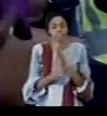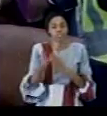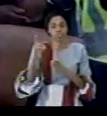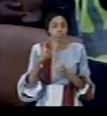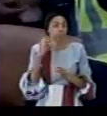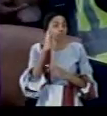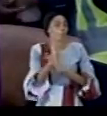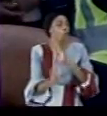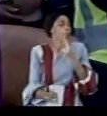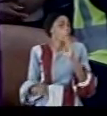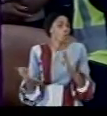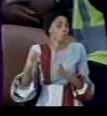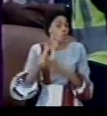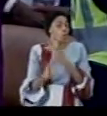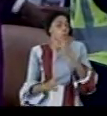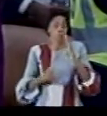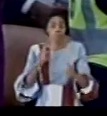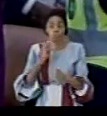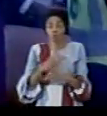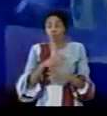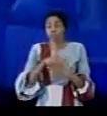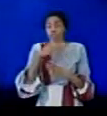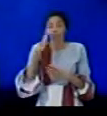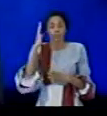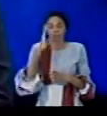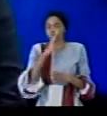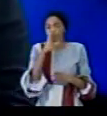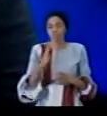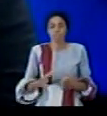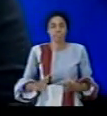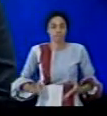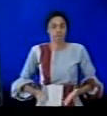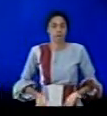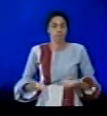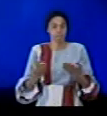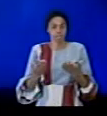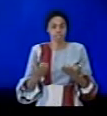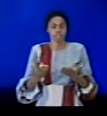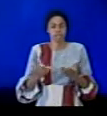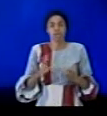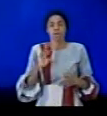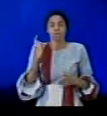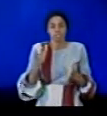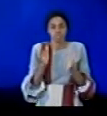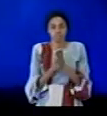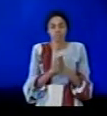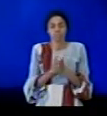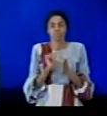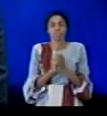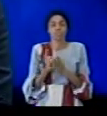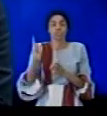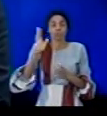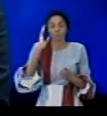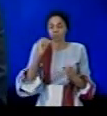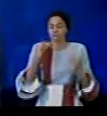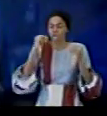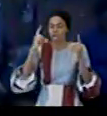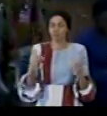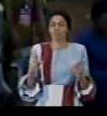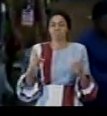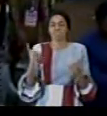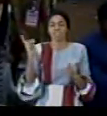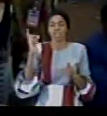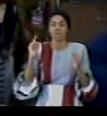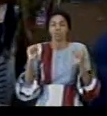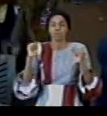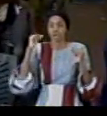Let's pray that God will awake the church globally for his righteousness. that God will awake us, that God will awake